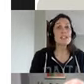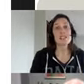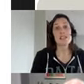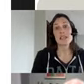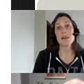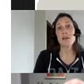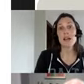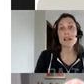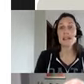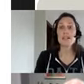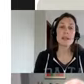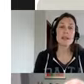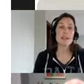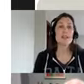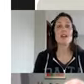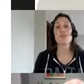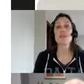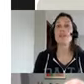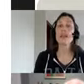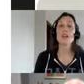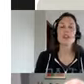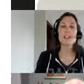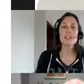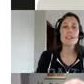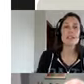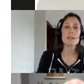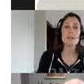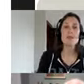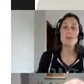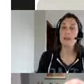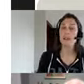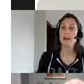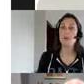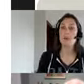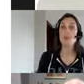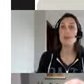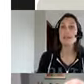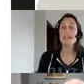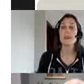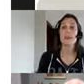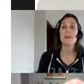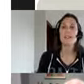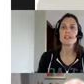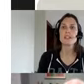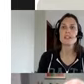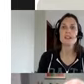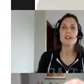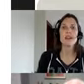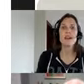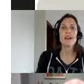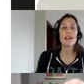But it isn't just thinking about lines, because there are a lot of derivative calculations that come through when we think about like weird ways that we think about